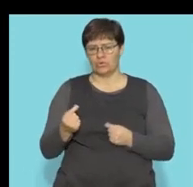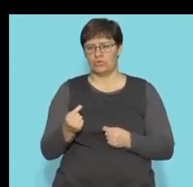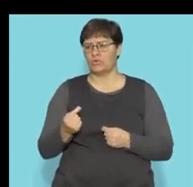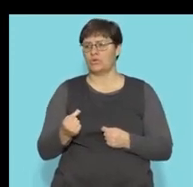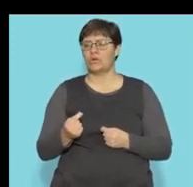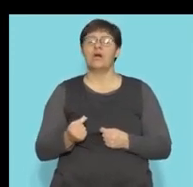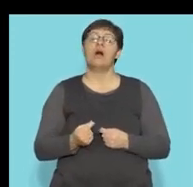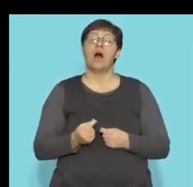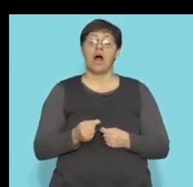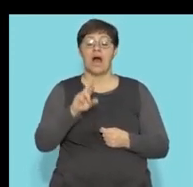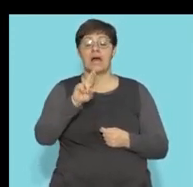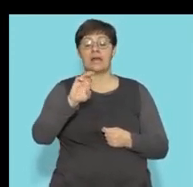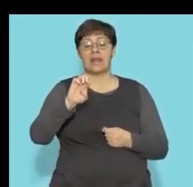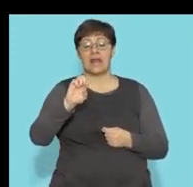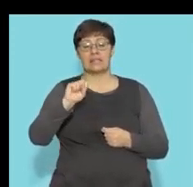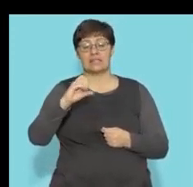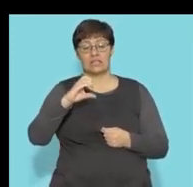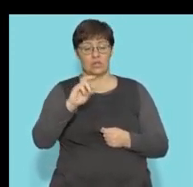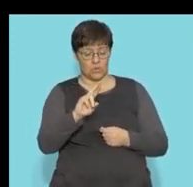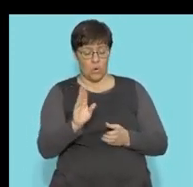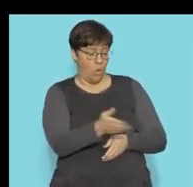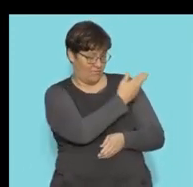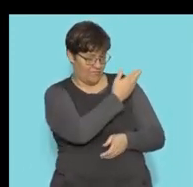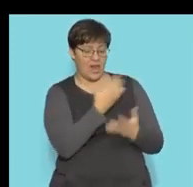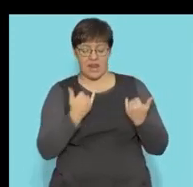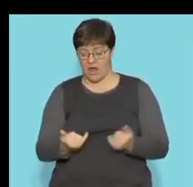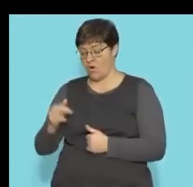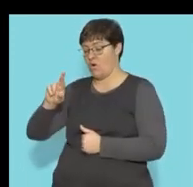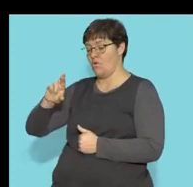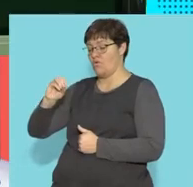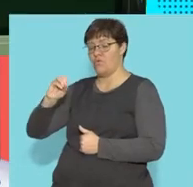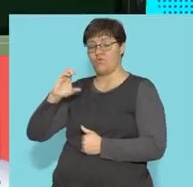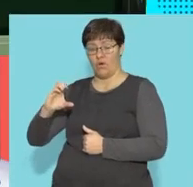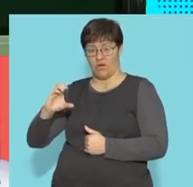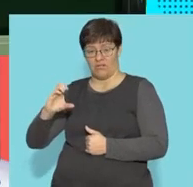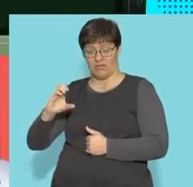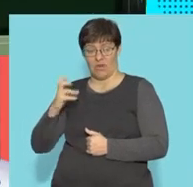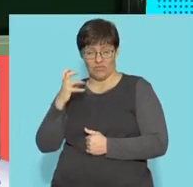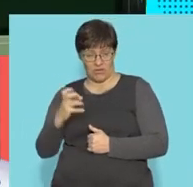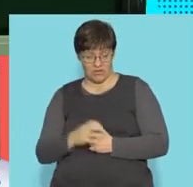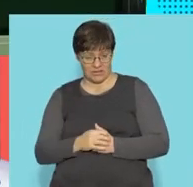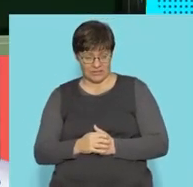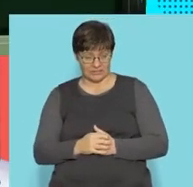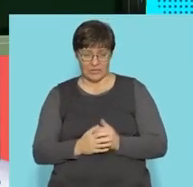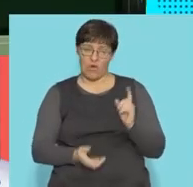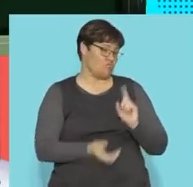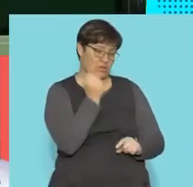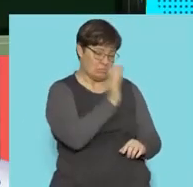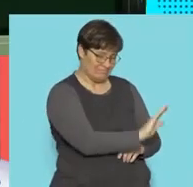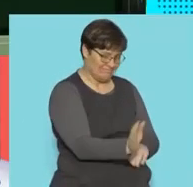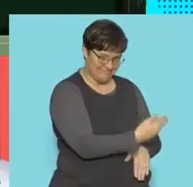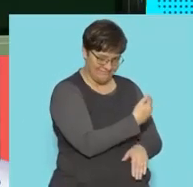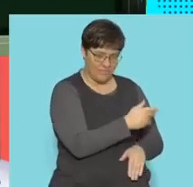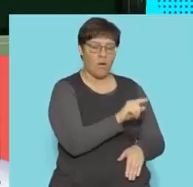rescue and our key is going to be rock, right? Not rescue any longer because we